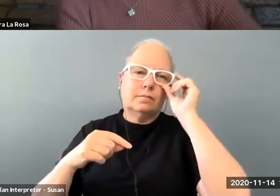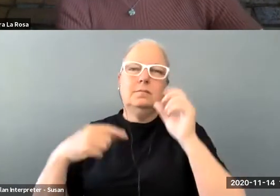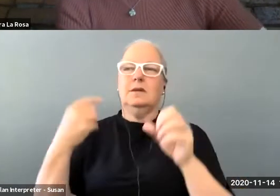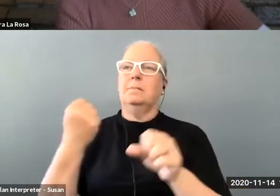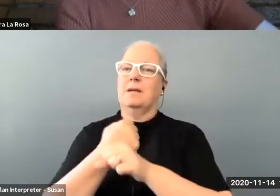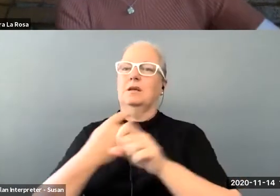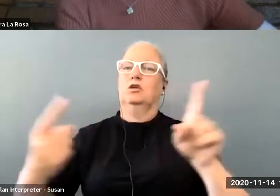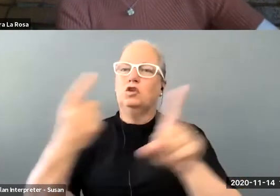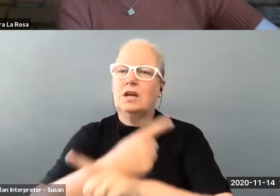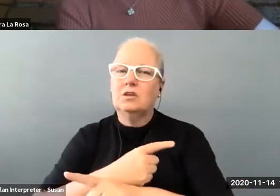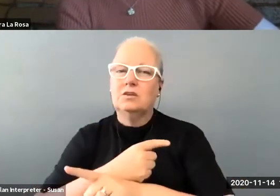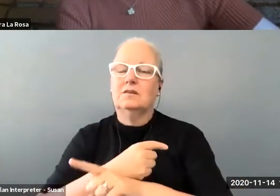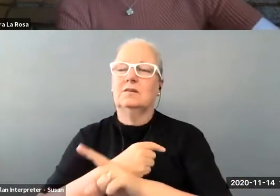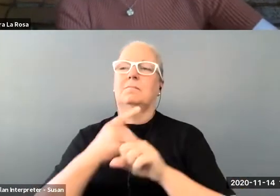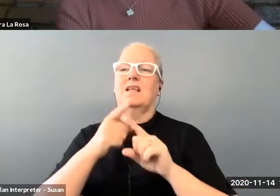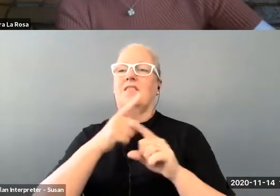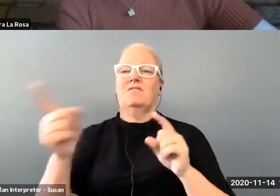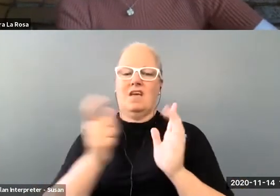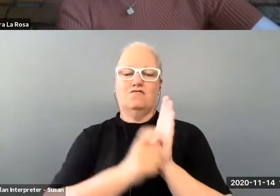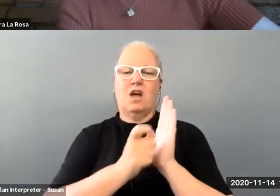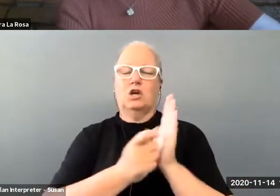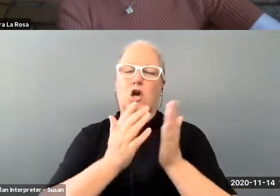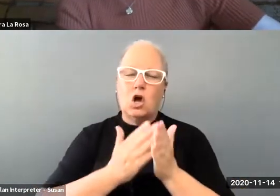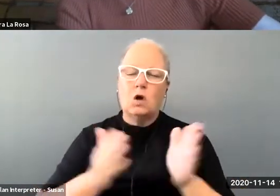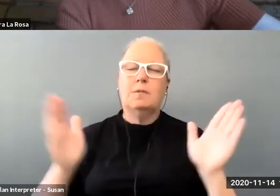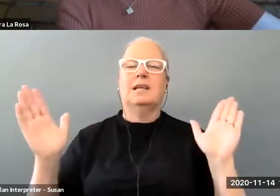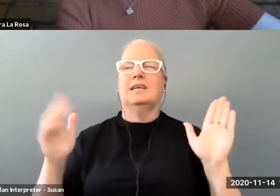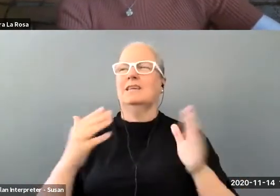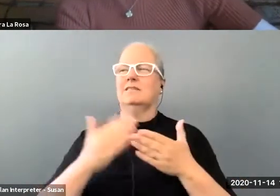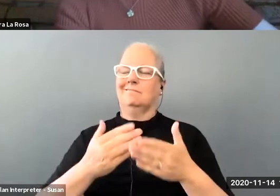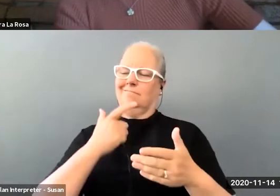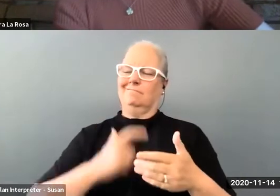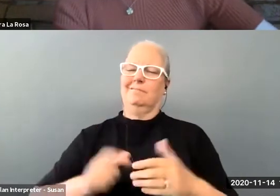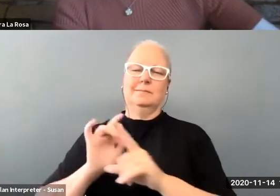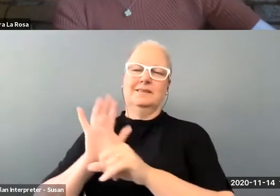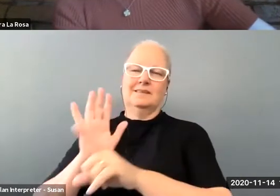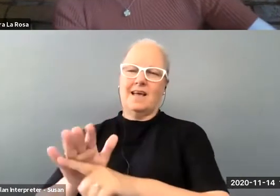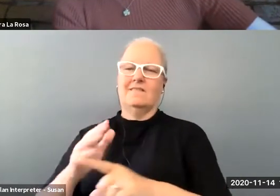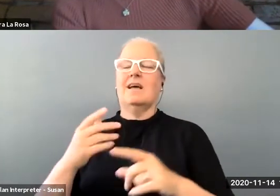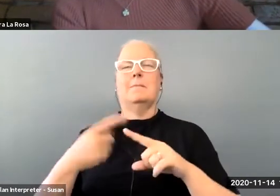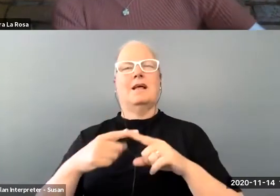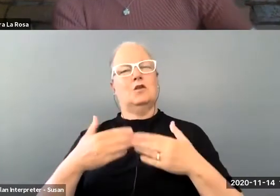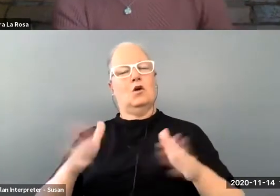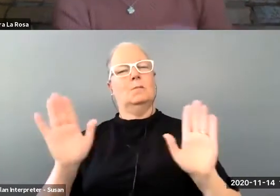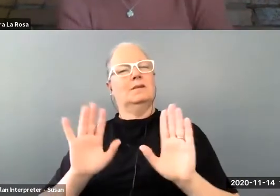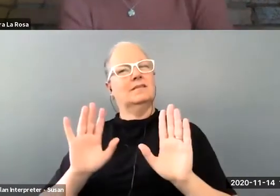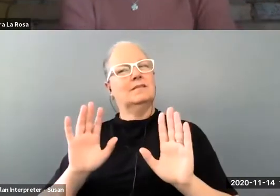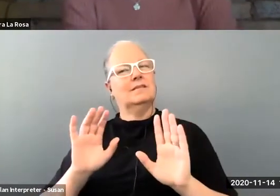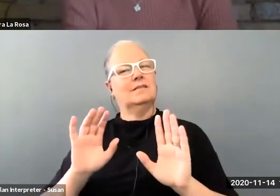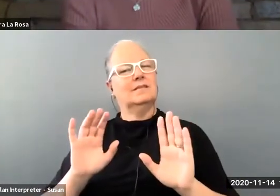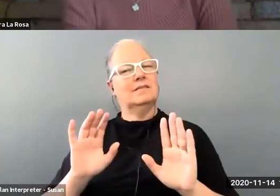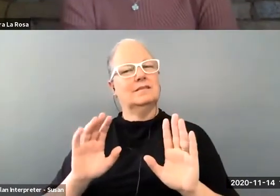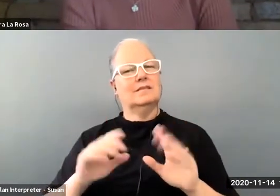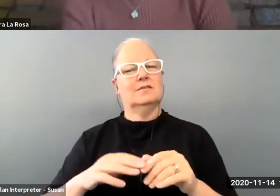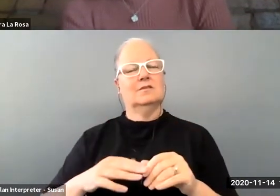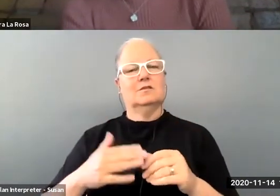but also write with so much honesty and character and vulnerability as well. And I guess, you know, my